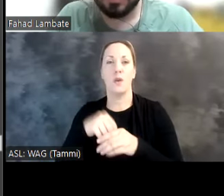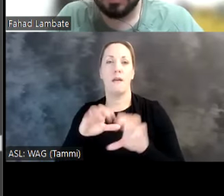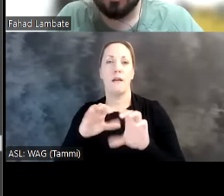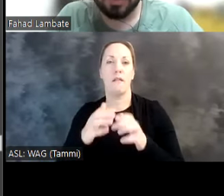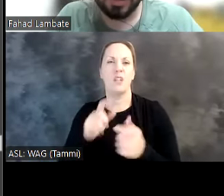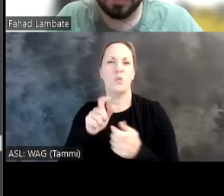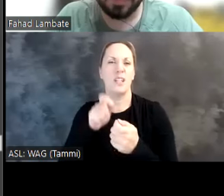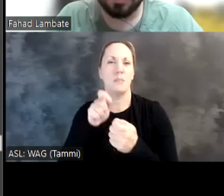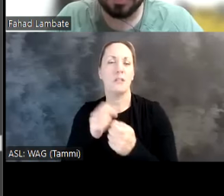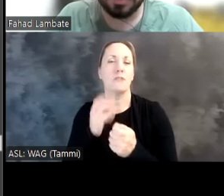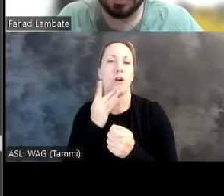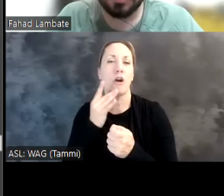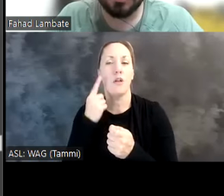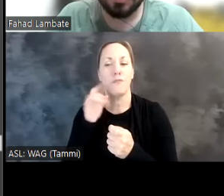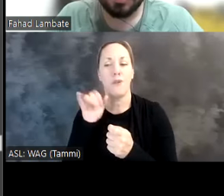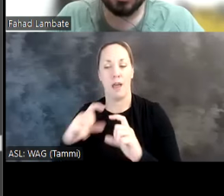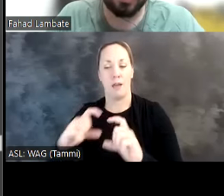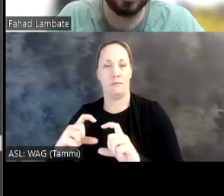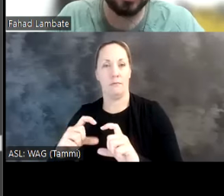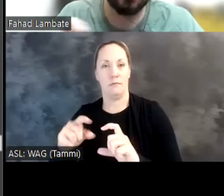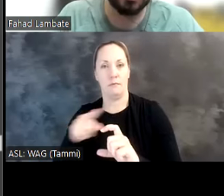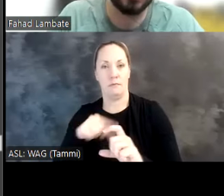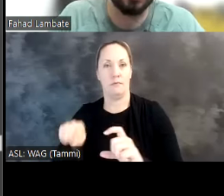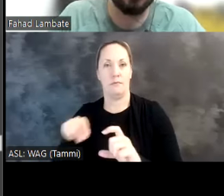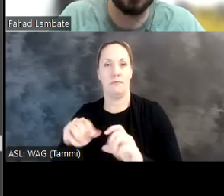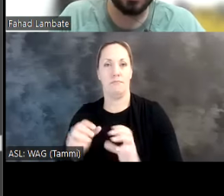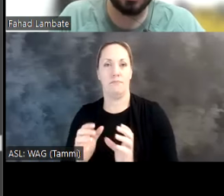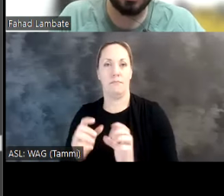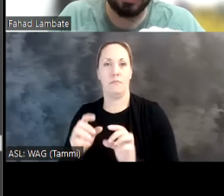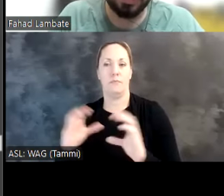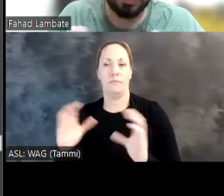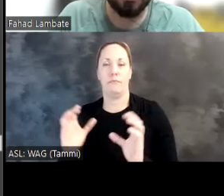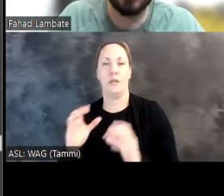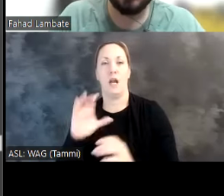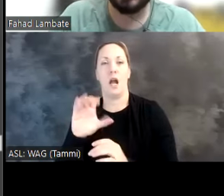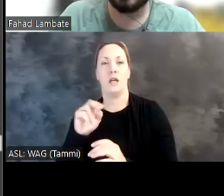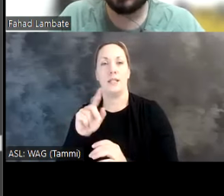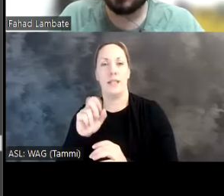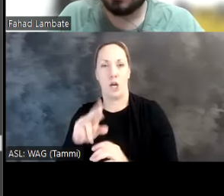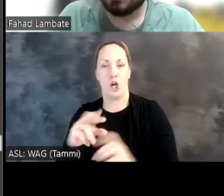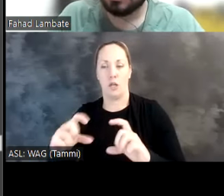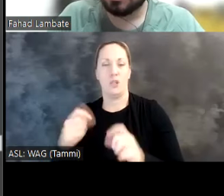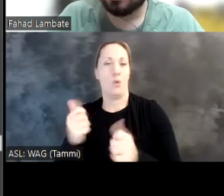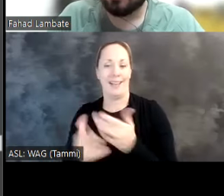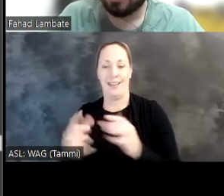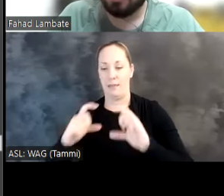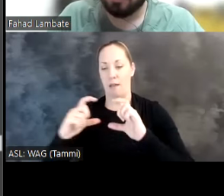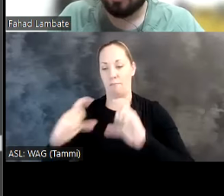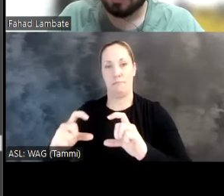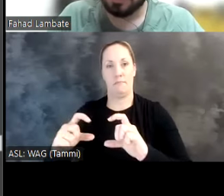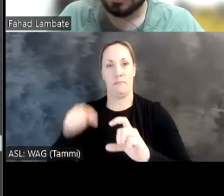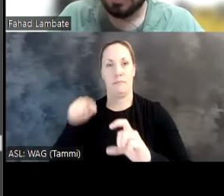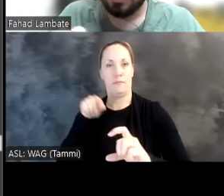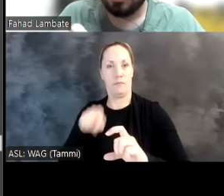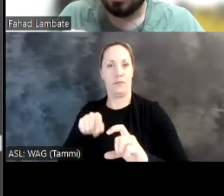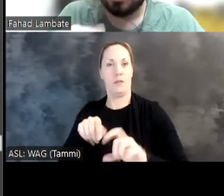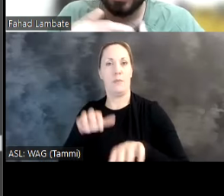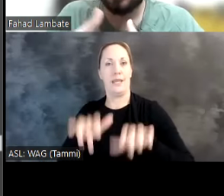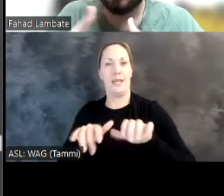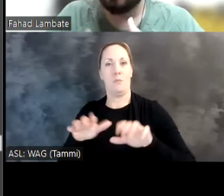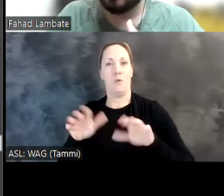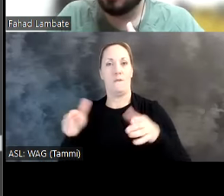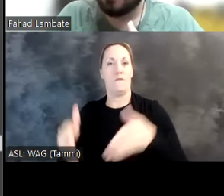a color for that particular container. So as soon as that any element in that container receives keyboard focus,